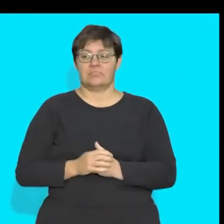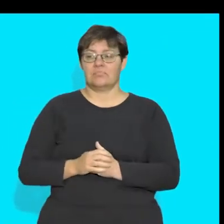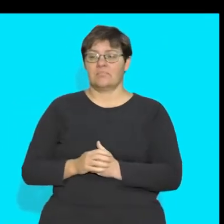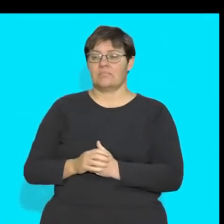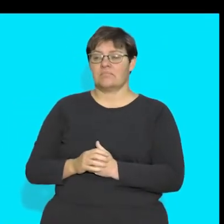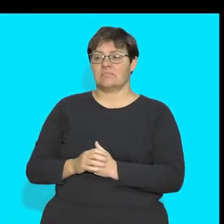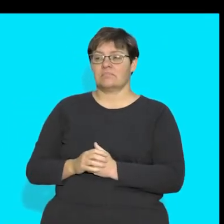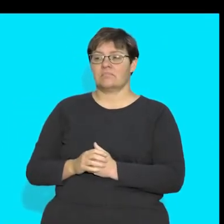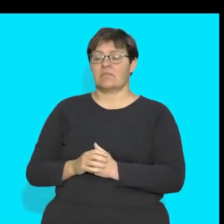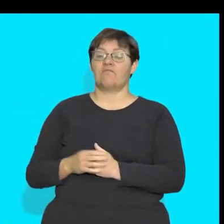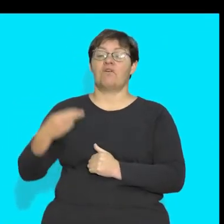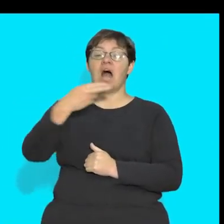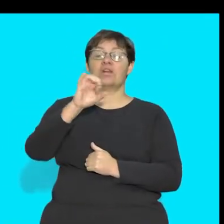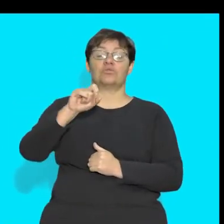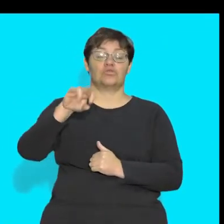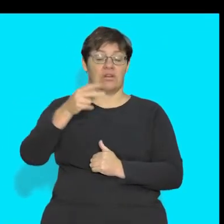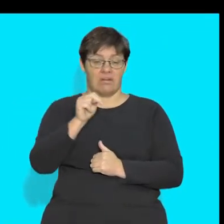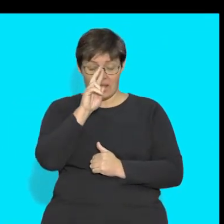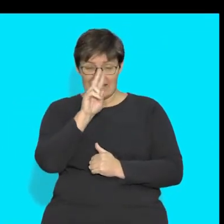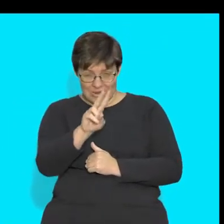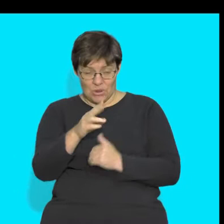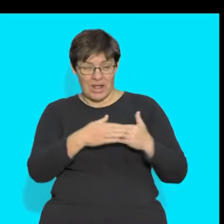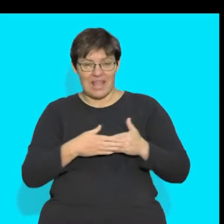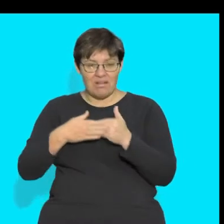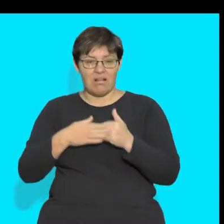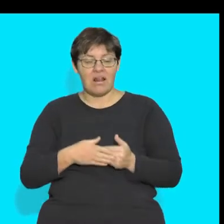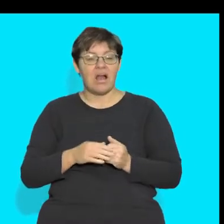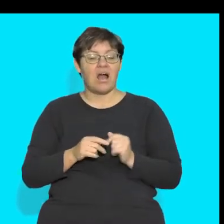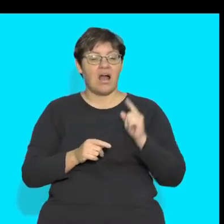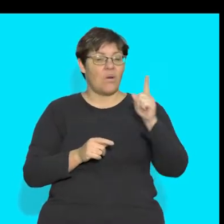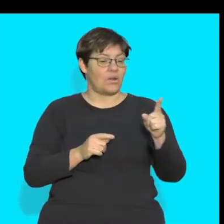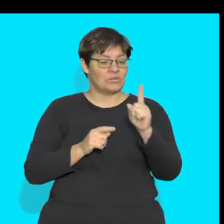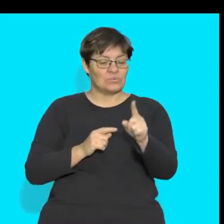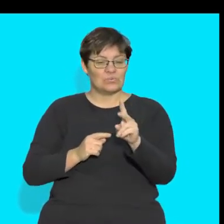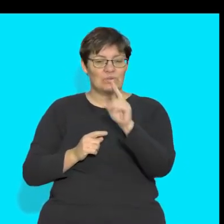And for hydrogen, if you look very carefully, can you see there's also only 4?